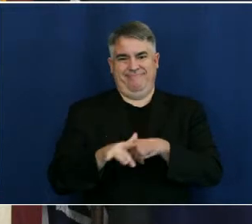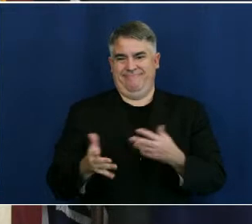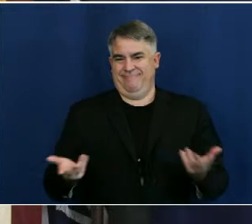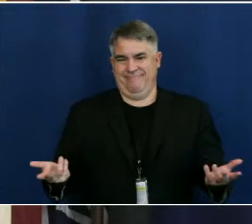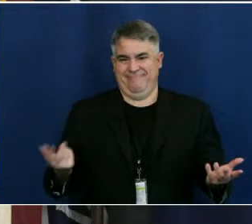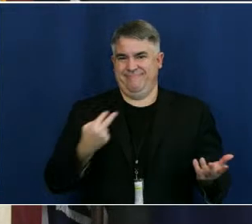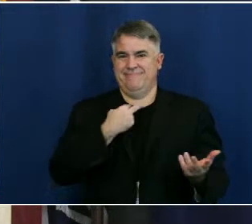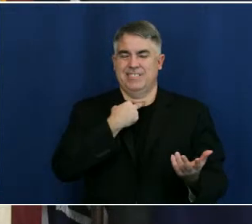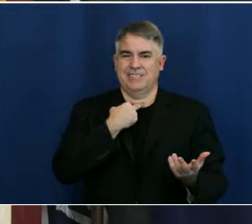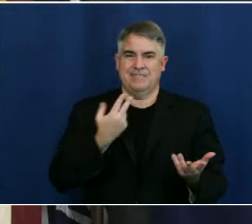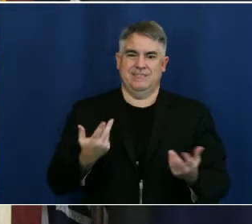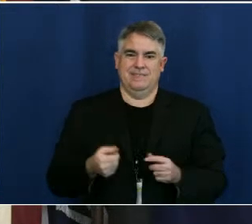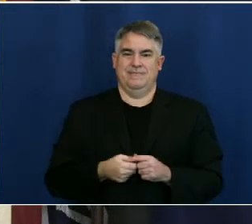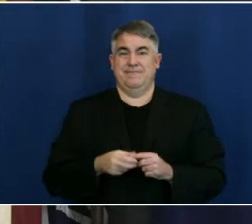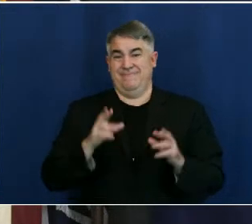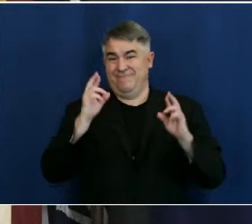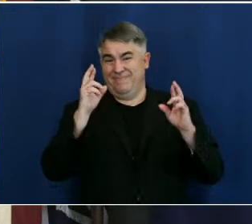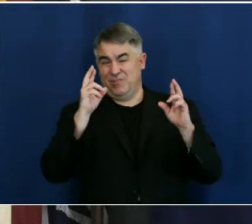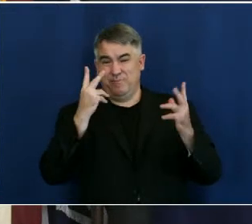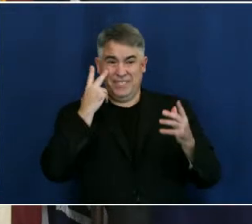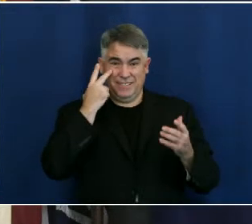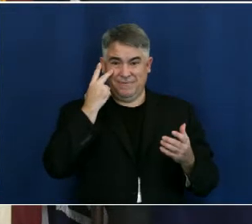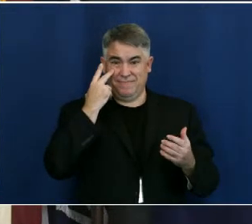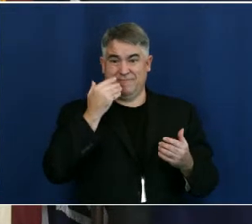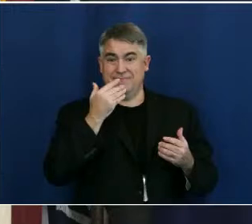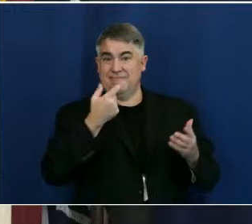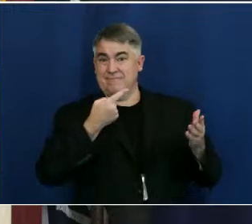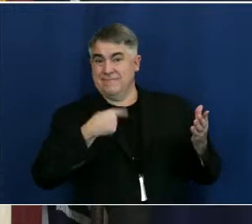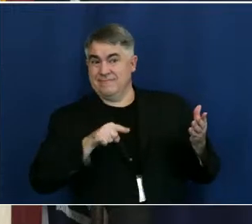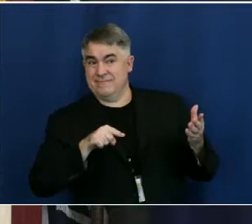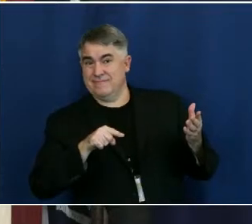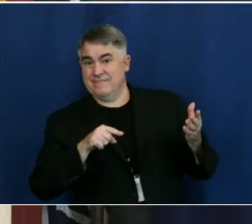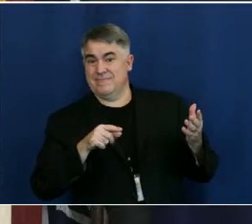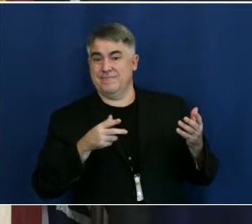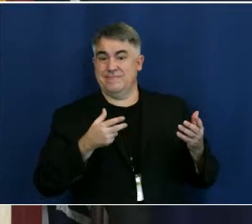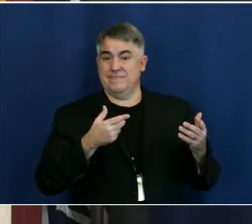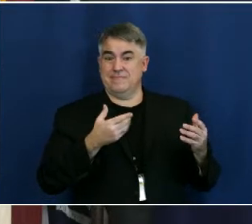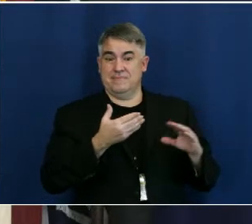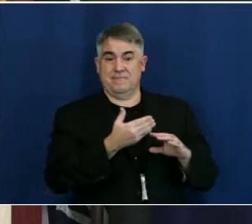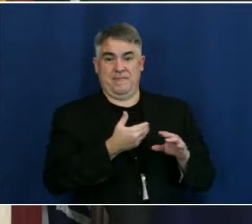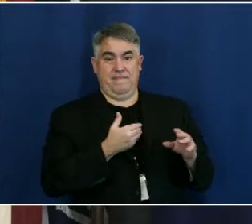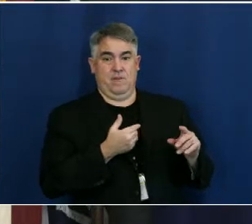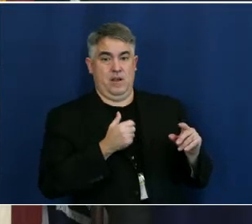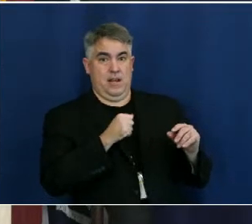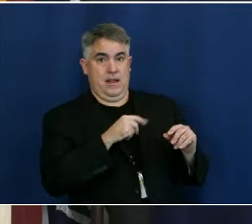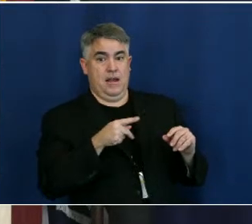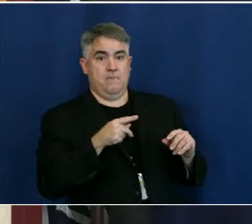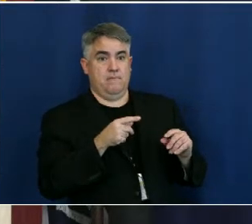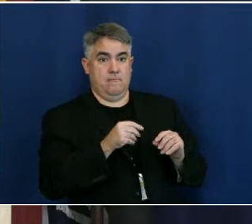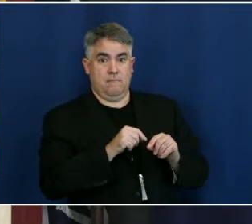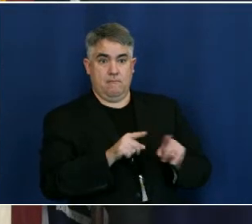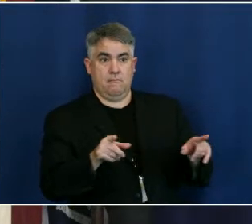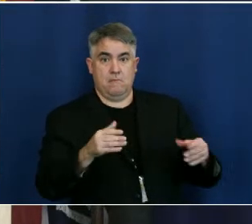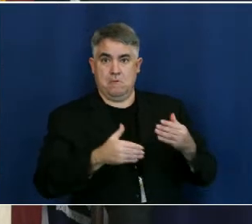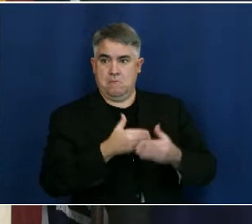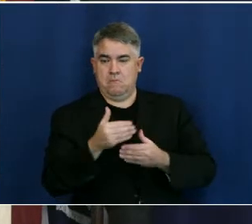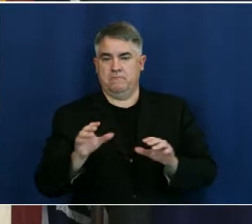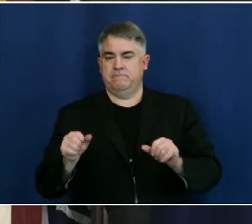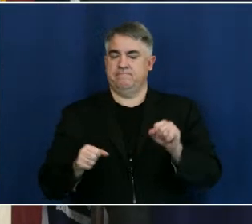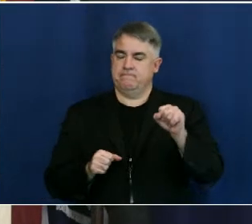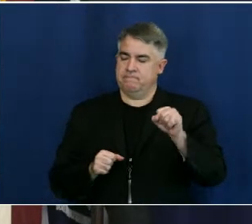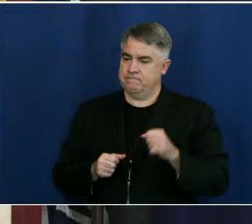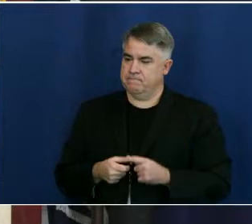So, we hope hopefully sometime next week to have all those integrated into one. And as we bring on new sites, we are bringing